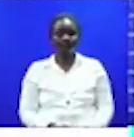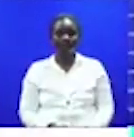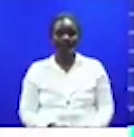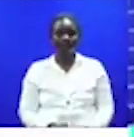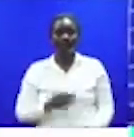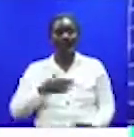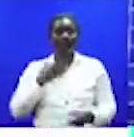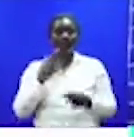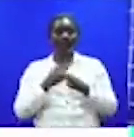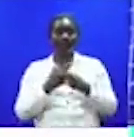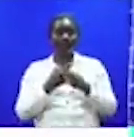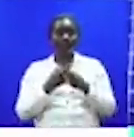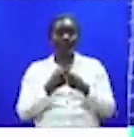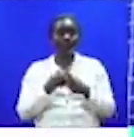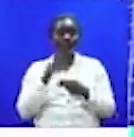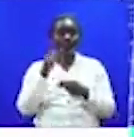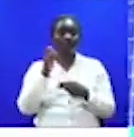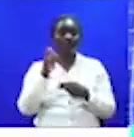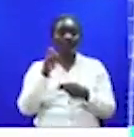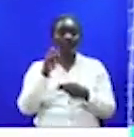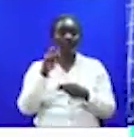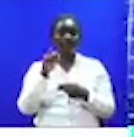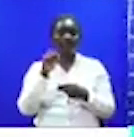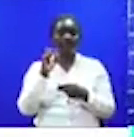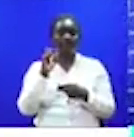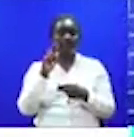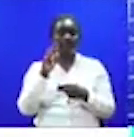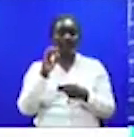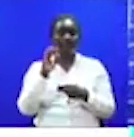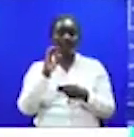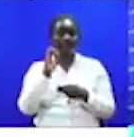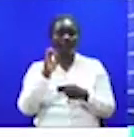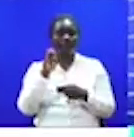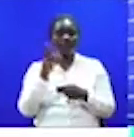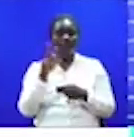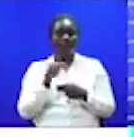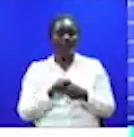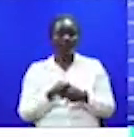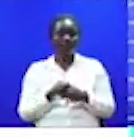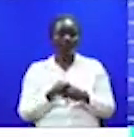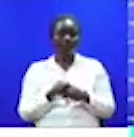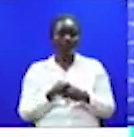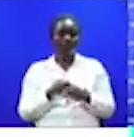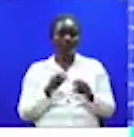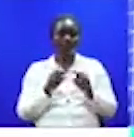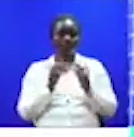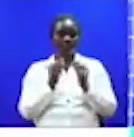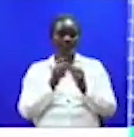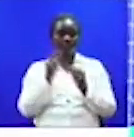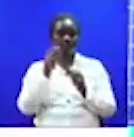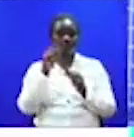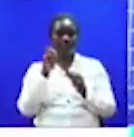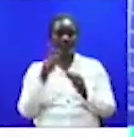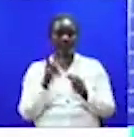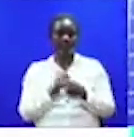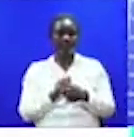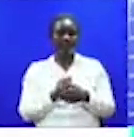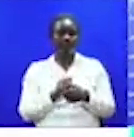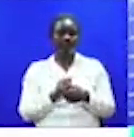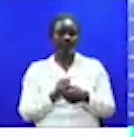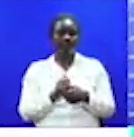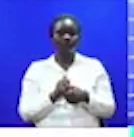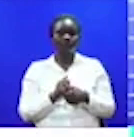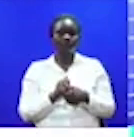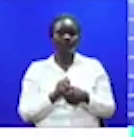Asamarita ankoru ku districts orondo gondo motenerwe ikiyobege koru ku DTS. DTS stands for Dream